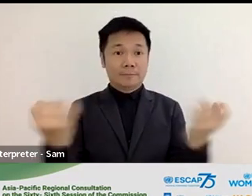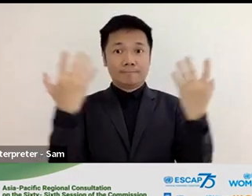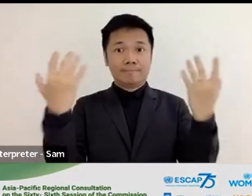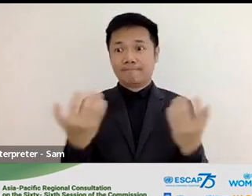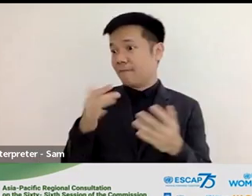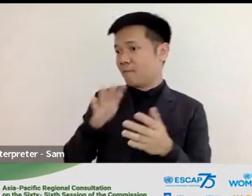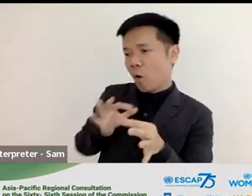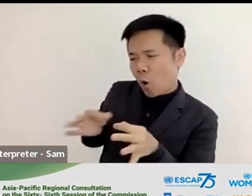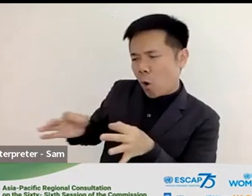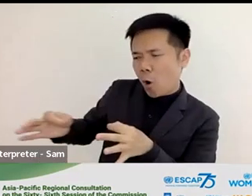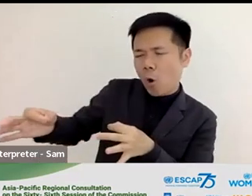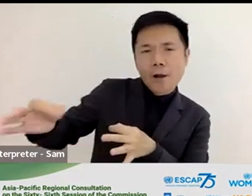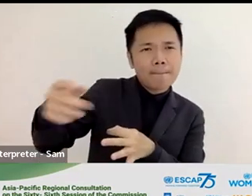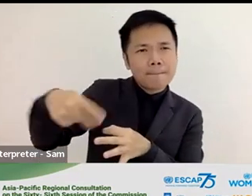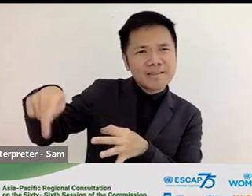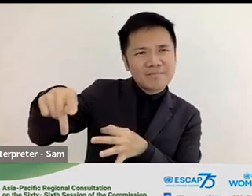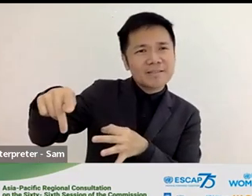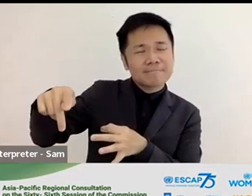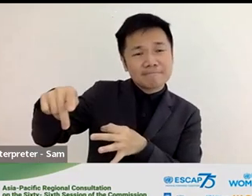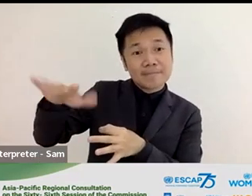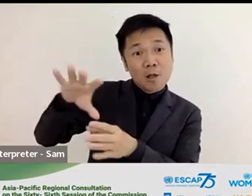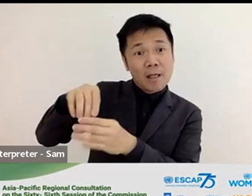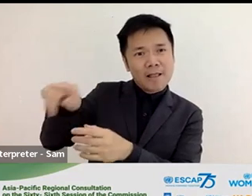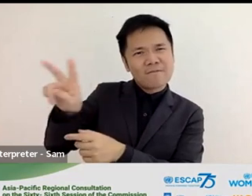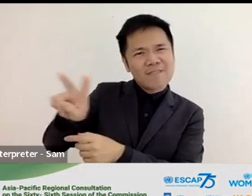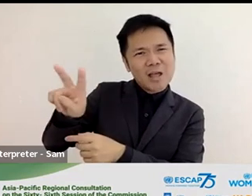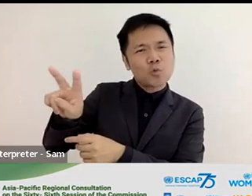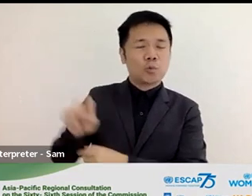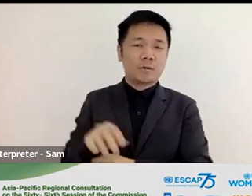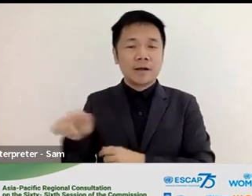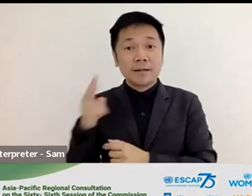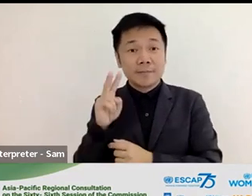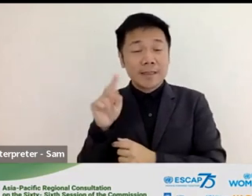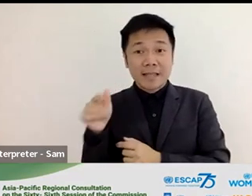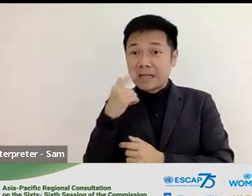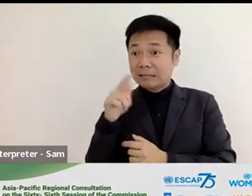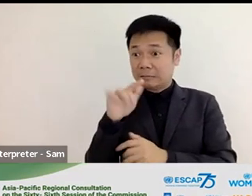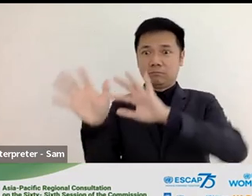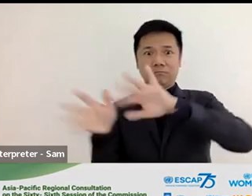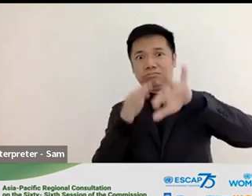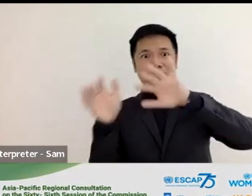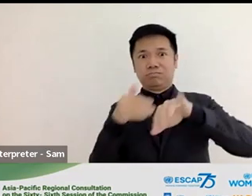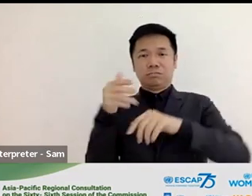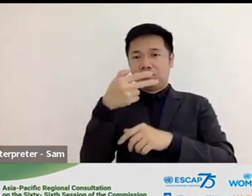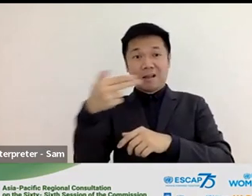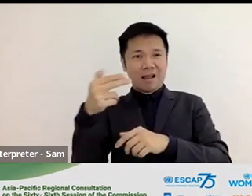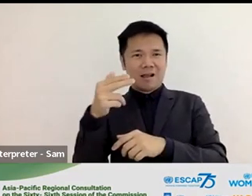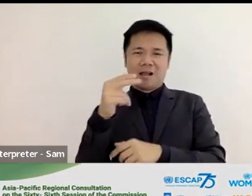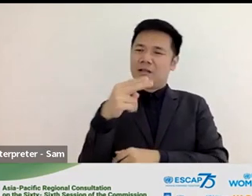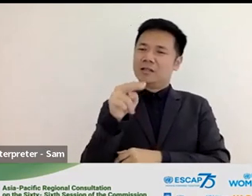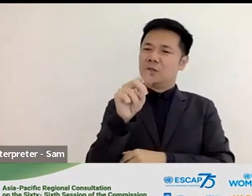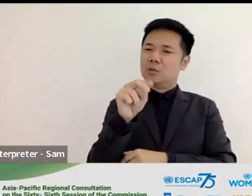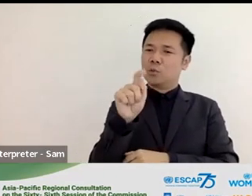the islands. And we saw that during Cyclone Harold, and then adapted in the context of